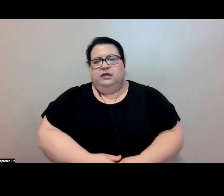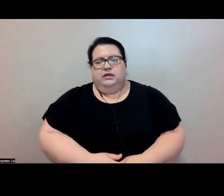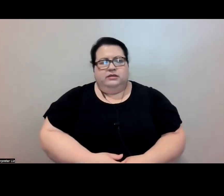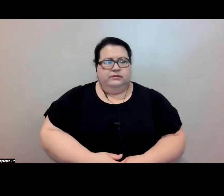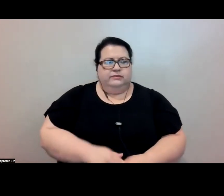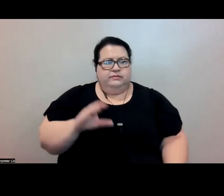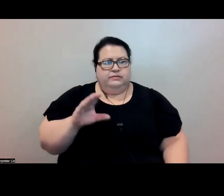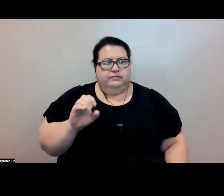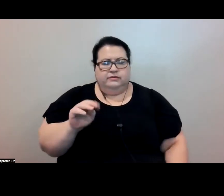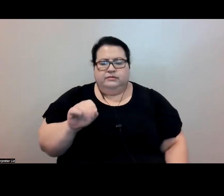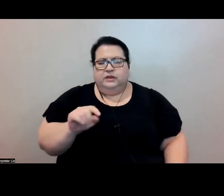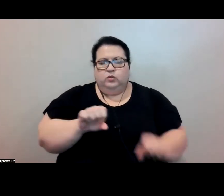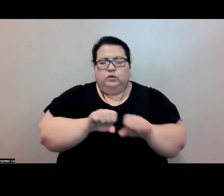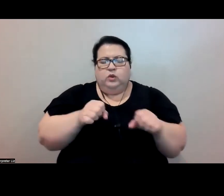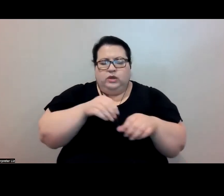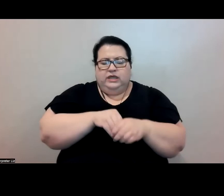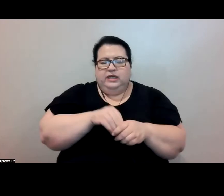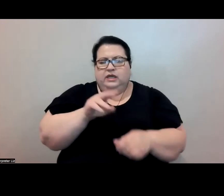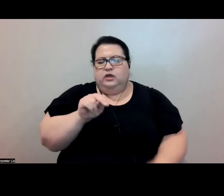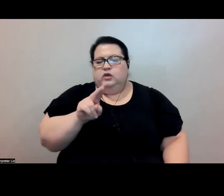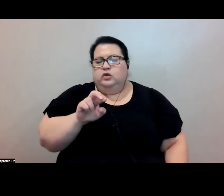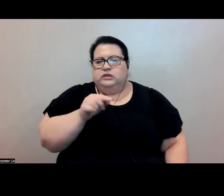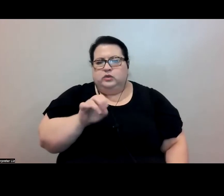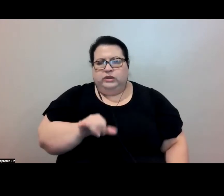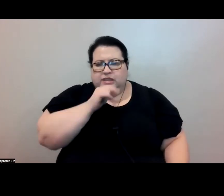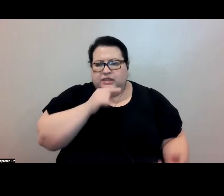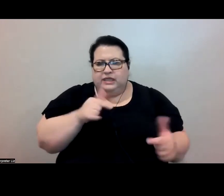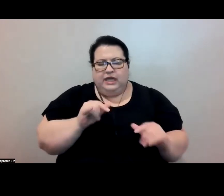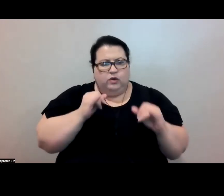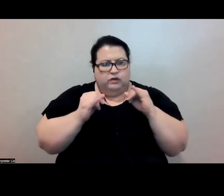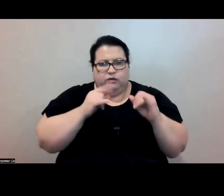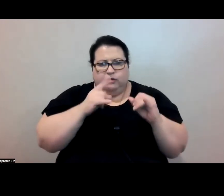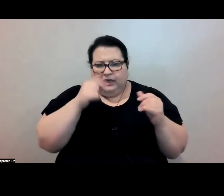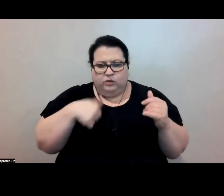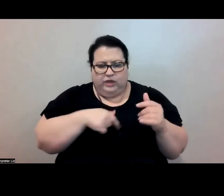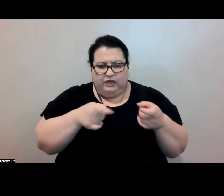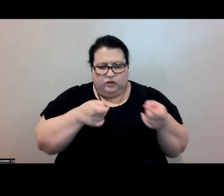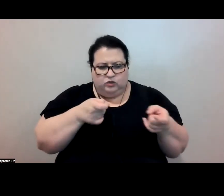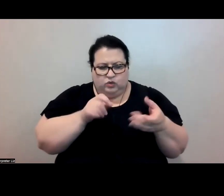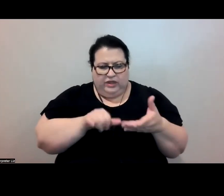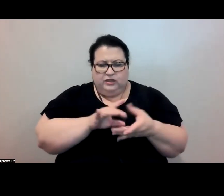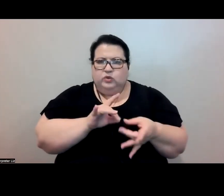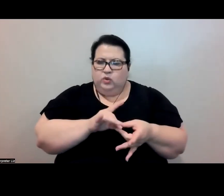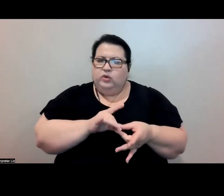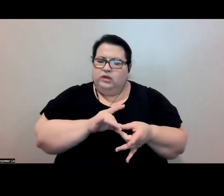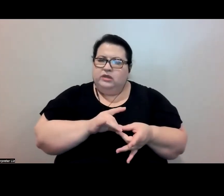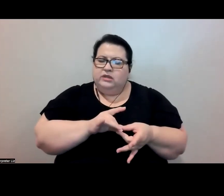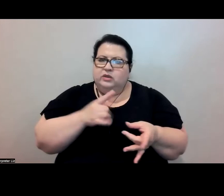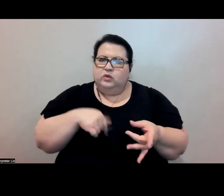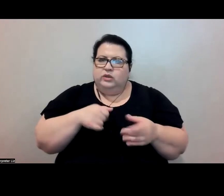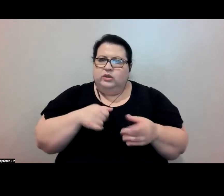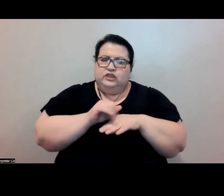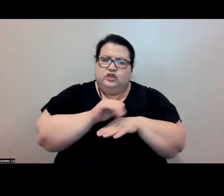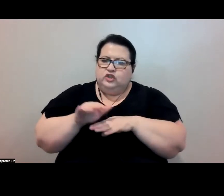all broken up inside our nursery. We didn't allow any interviews because we had to control the story. You know, we shipped